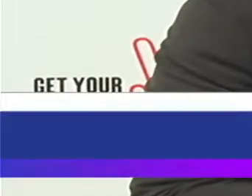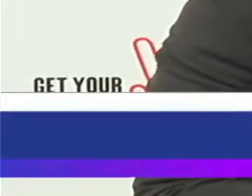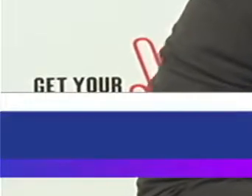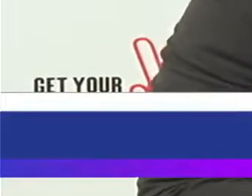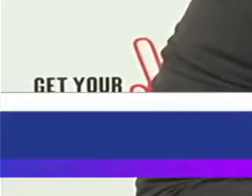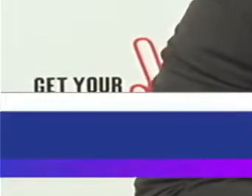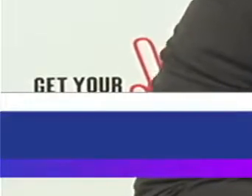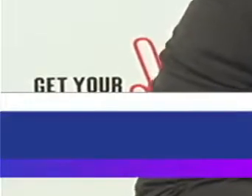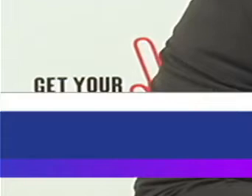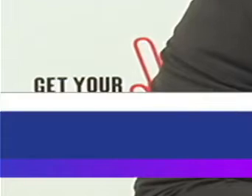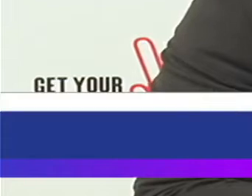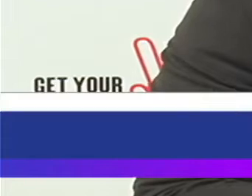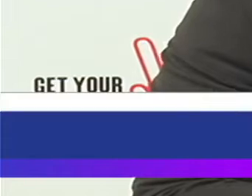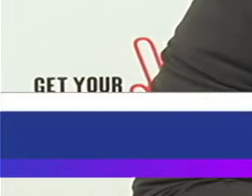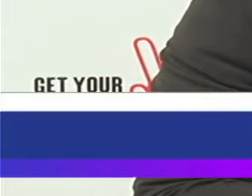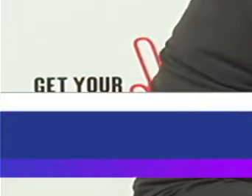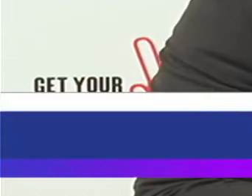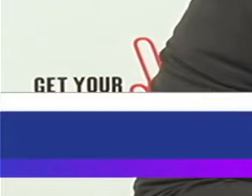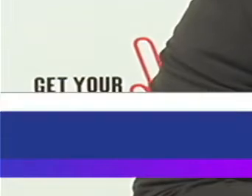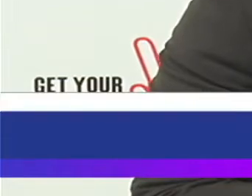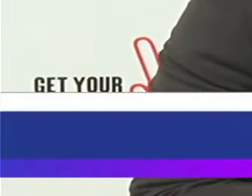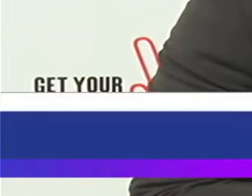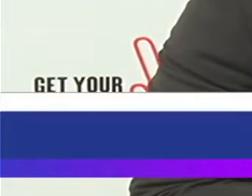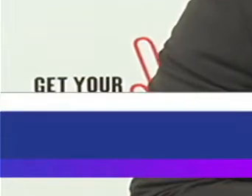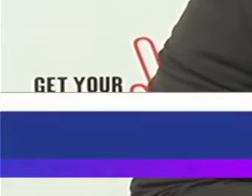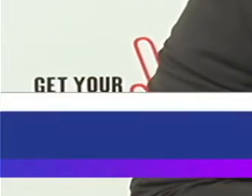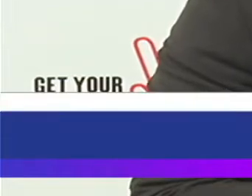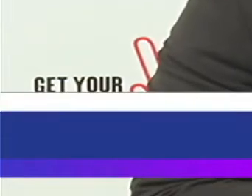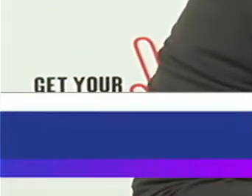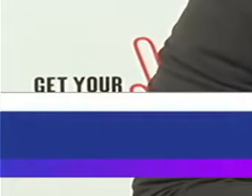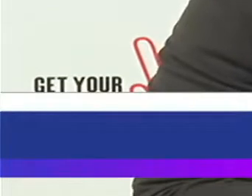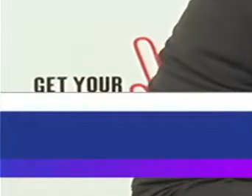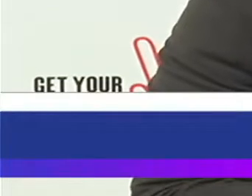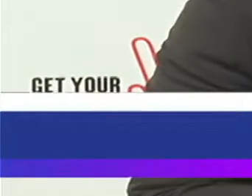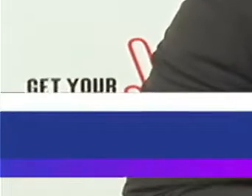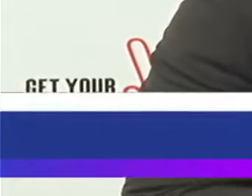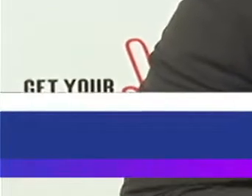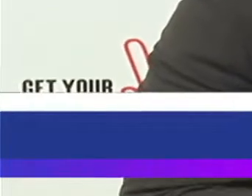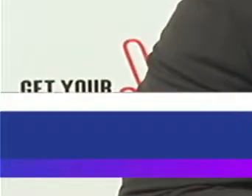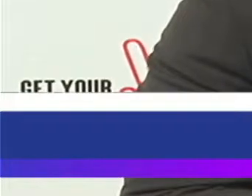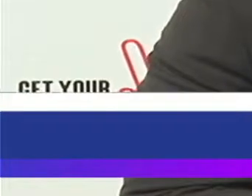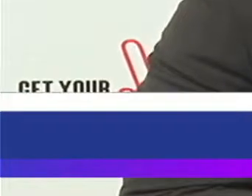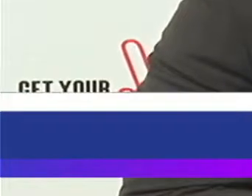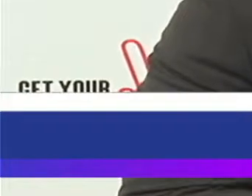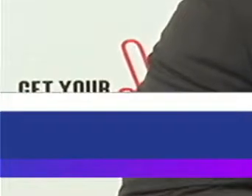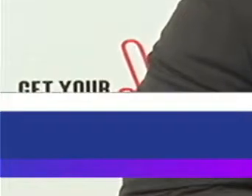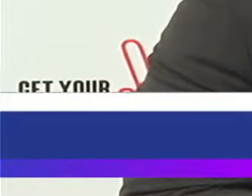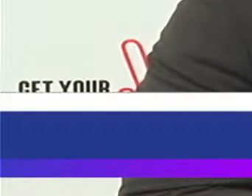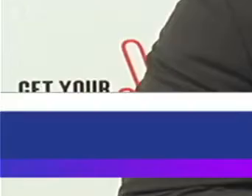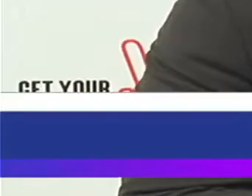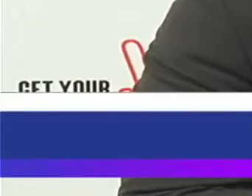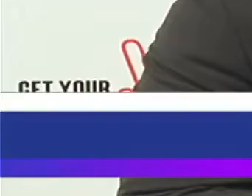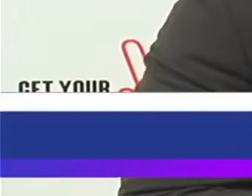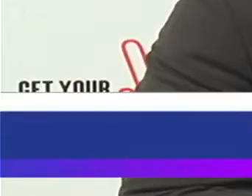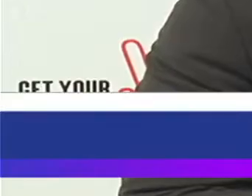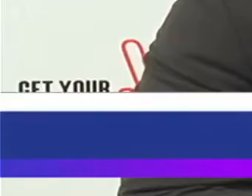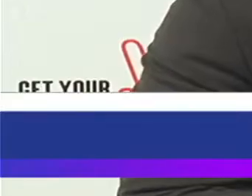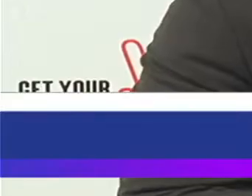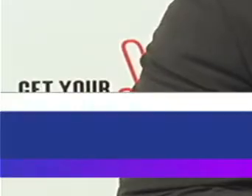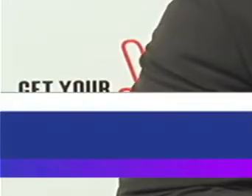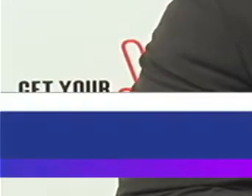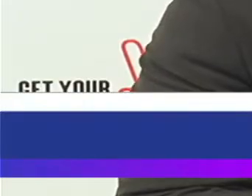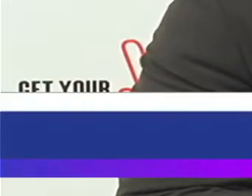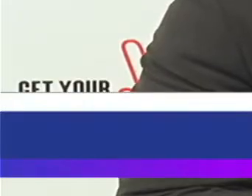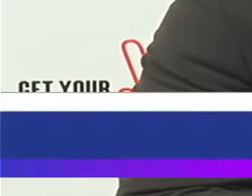represent before asking no more than 2 brief questions. Please ask these questions one right after the other to